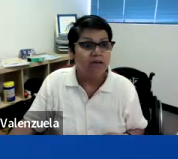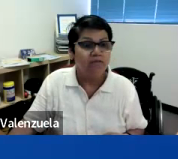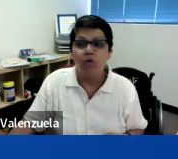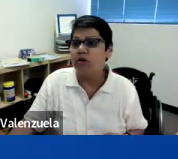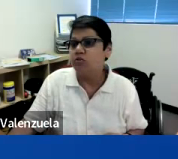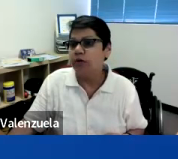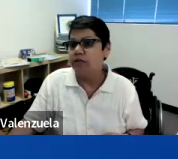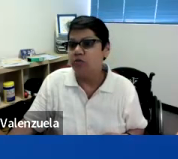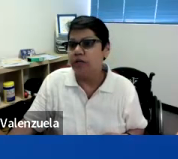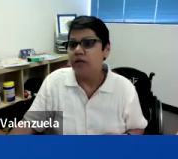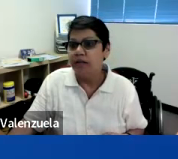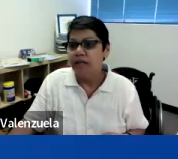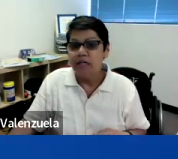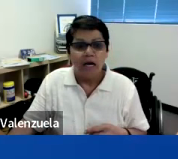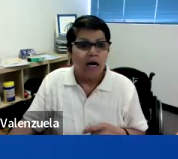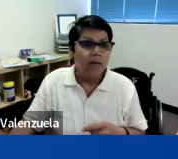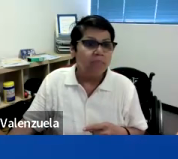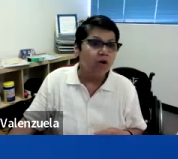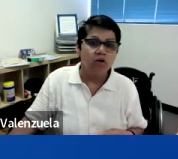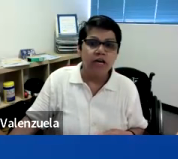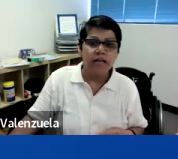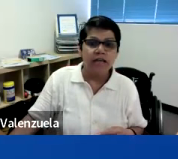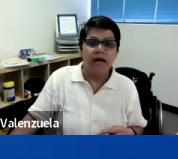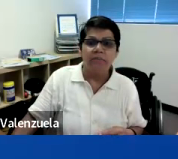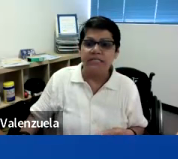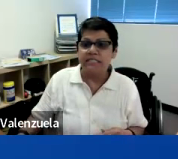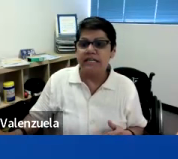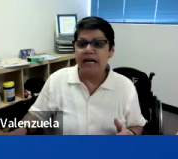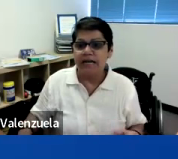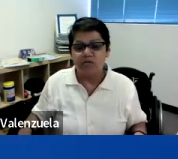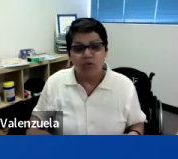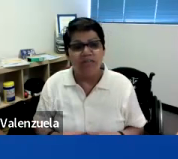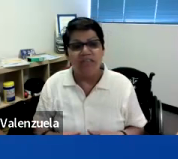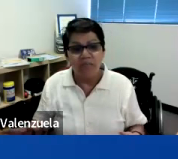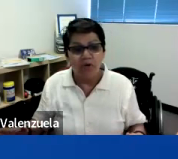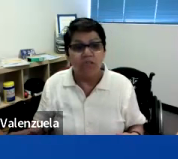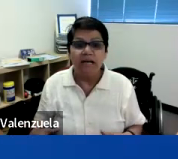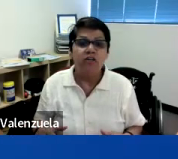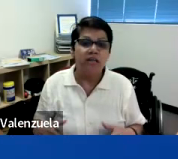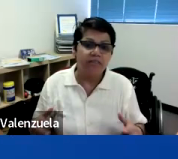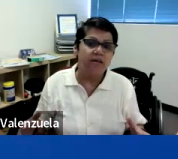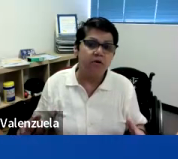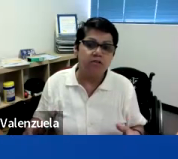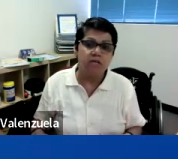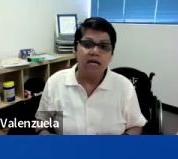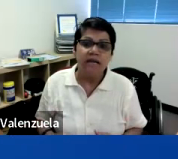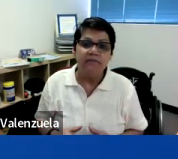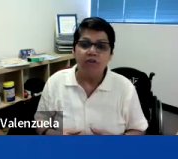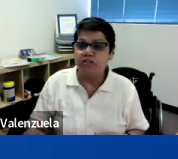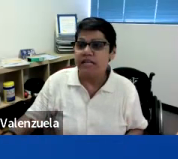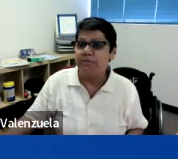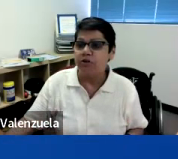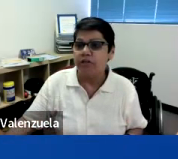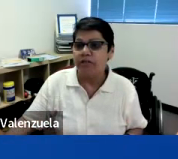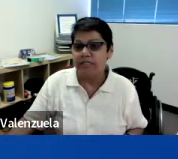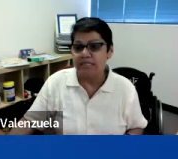way before 2020. We're located in City Heights, one of the most, actually the most